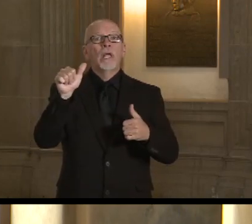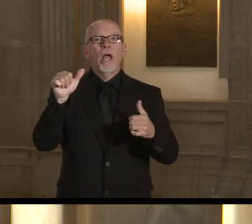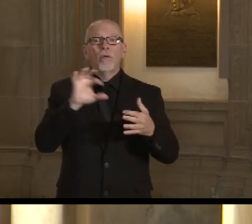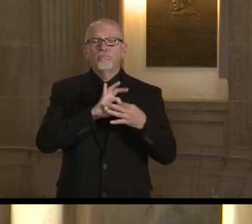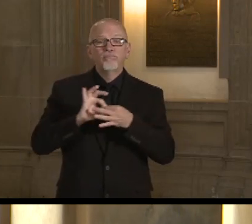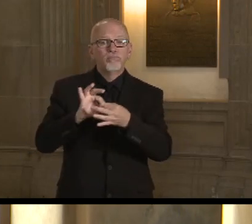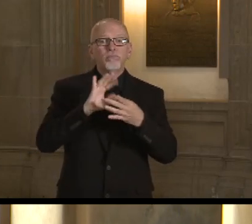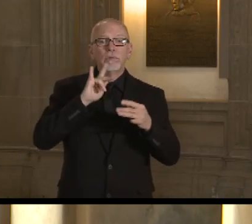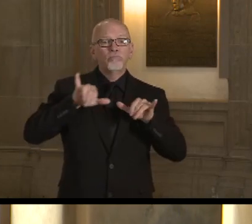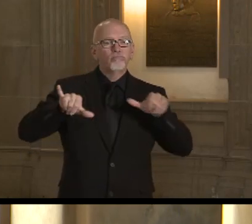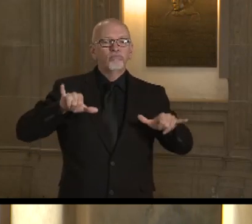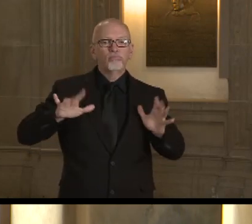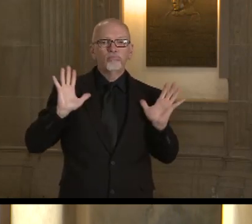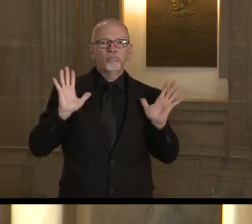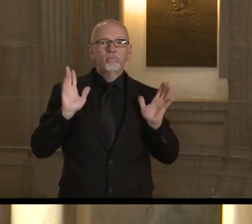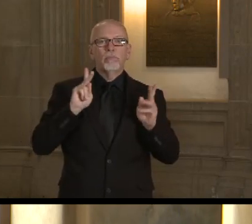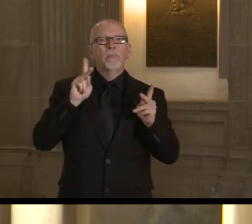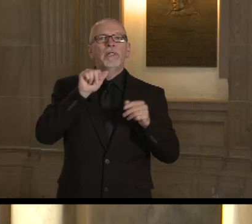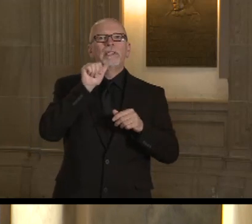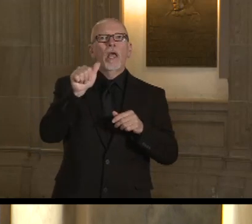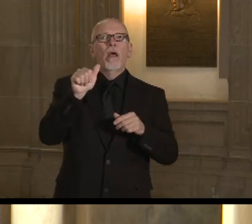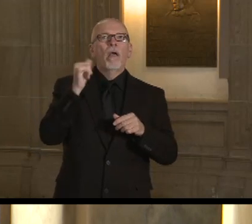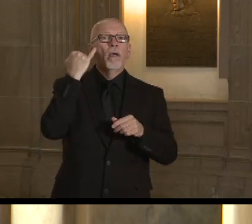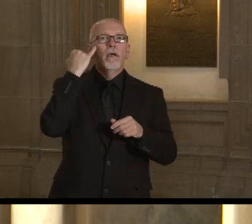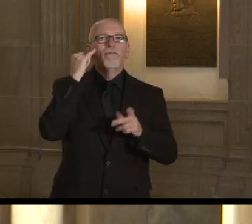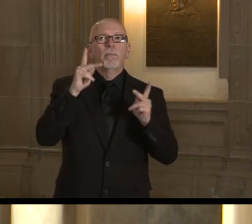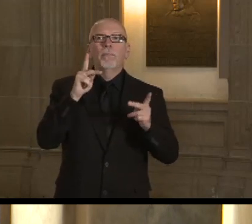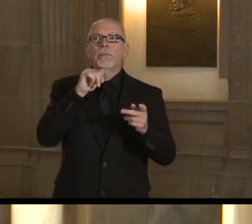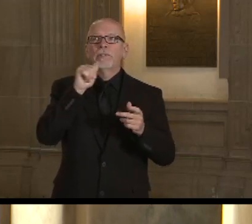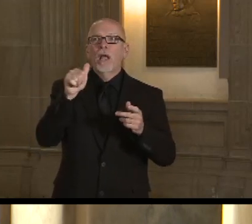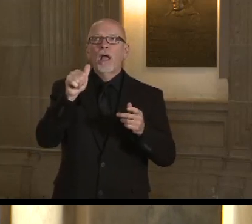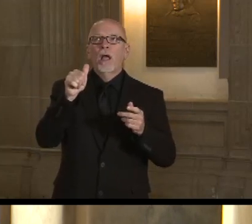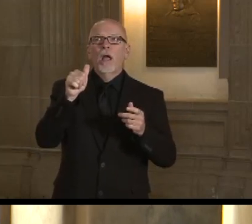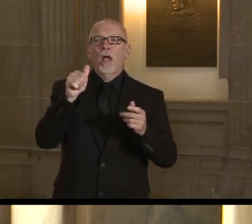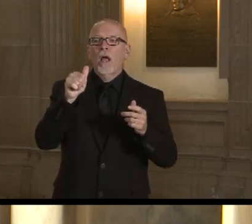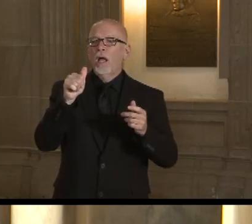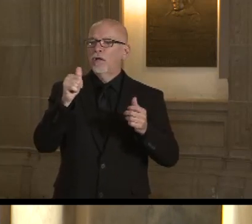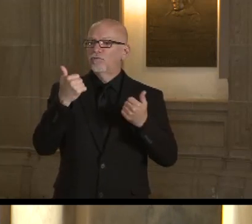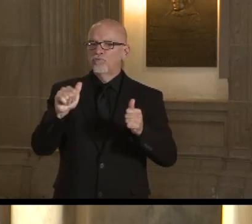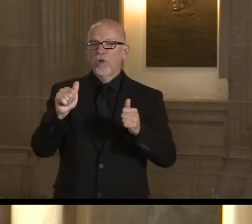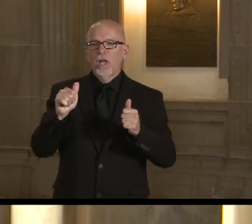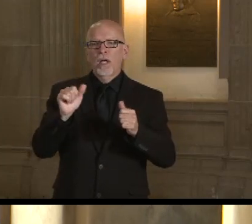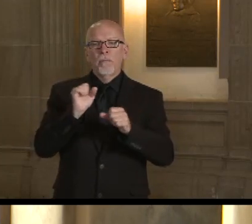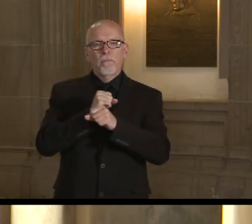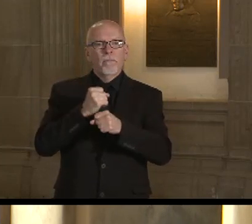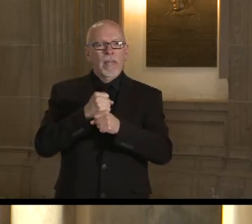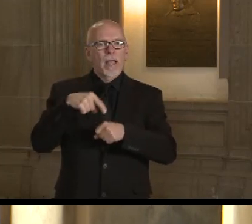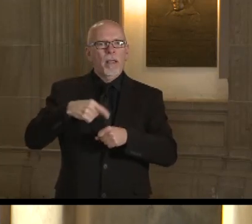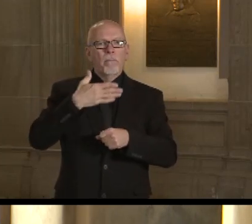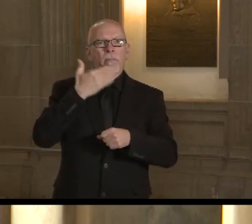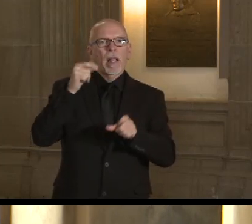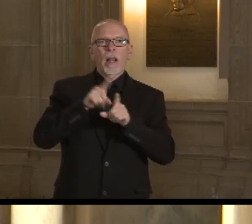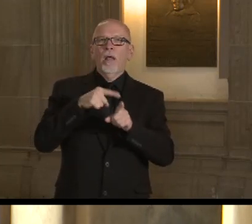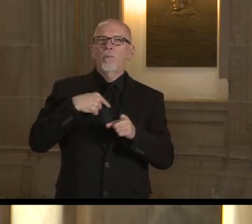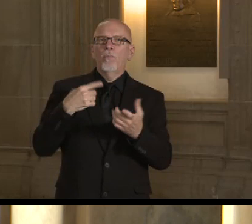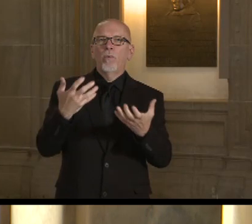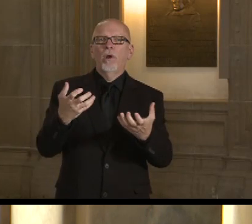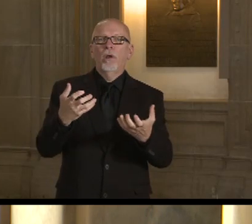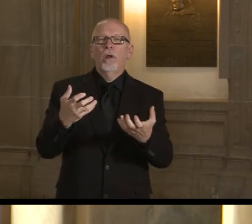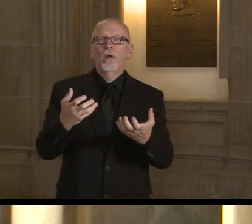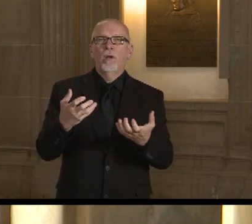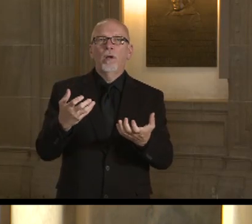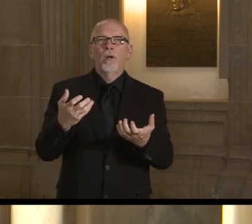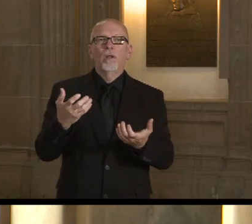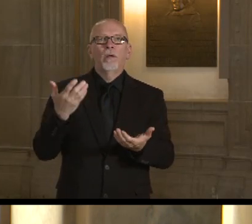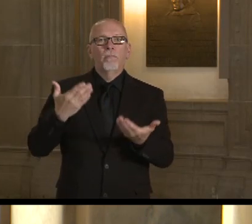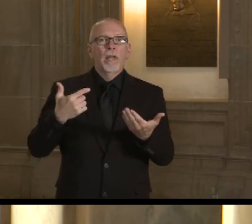together, if people weren't trying to live up to who we want to be, I might